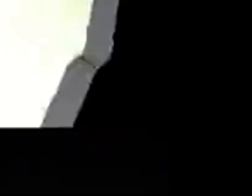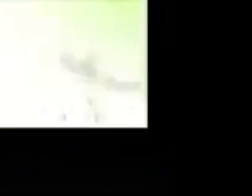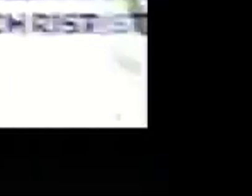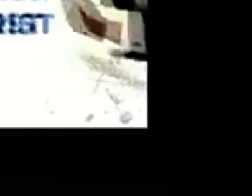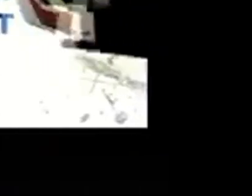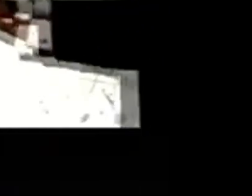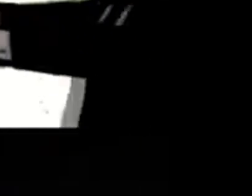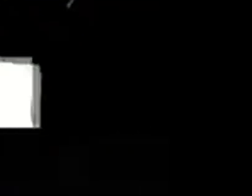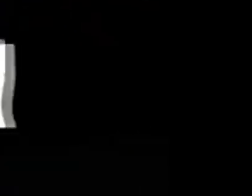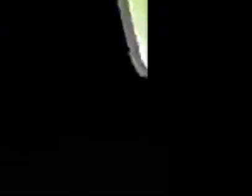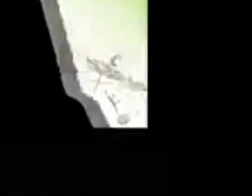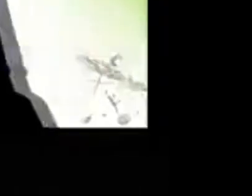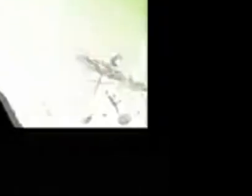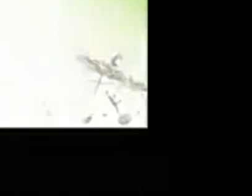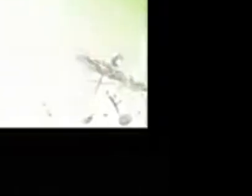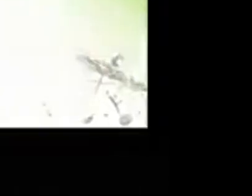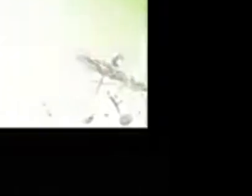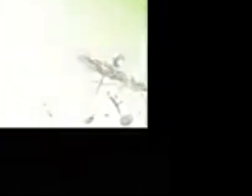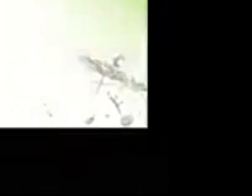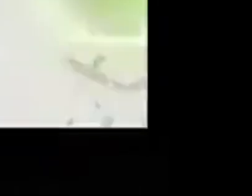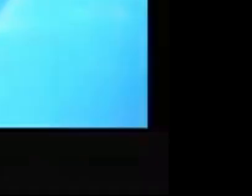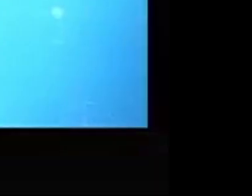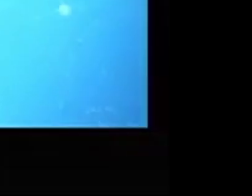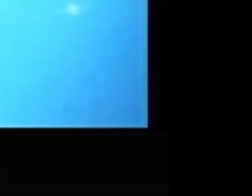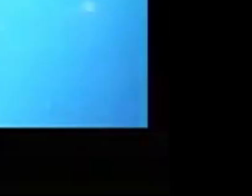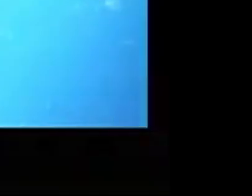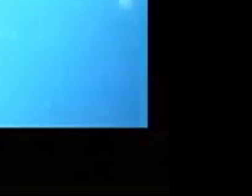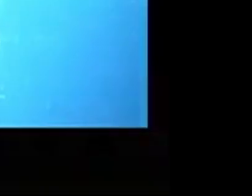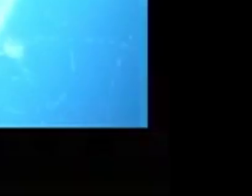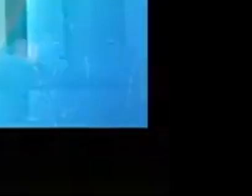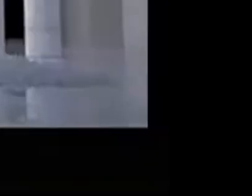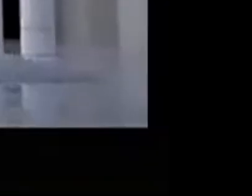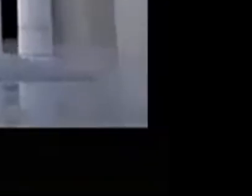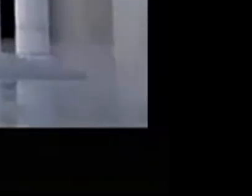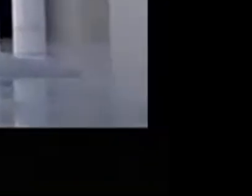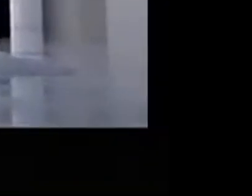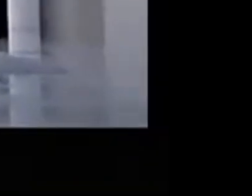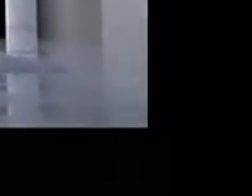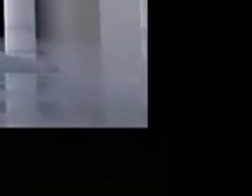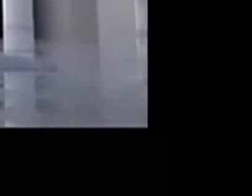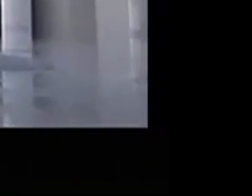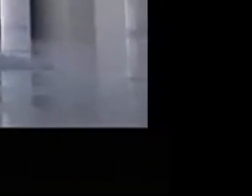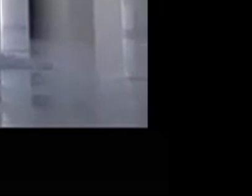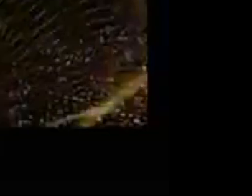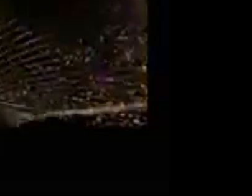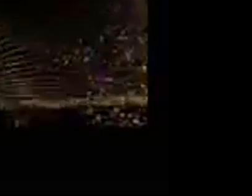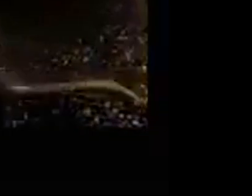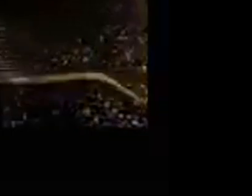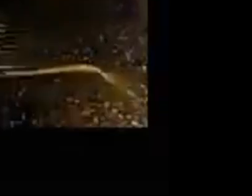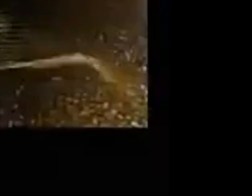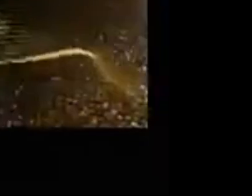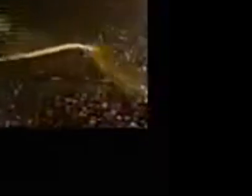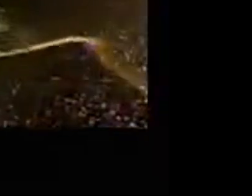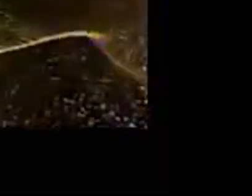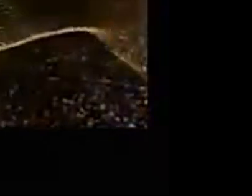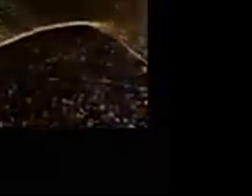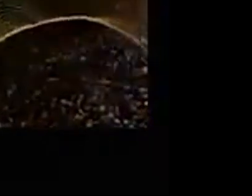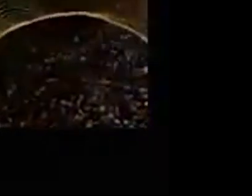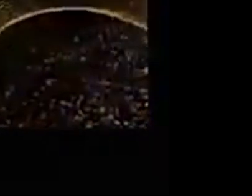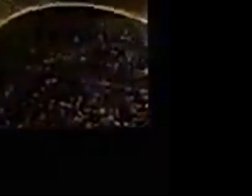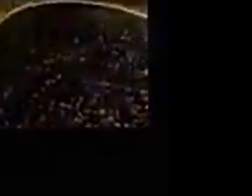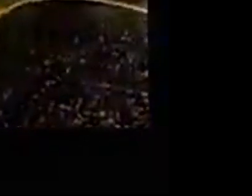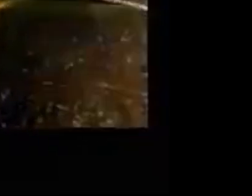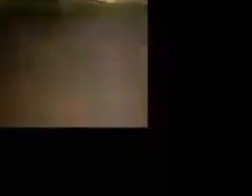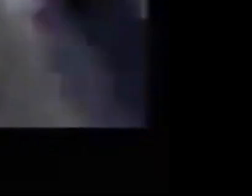abject poverty to affluent possessions in Christ. As GCK this November offers you full redemption